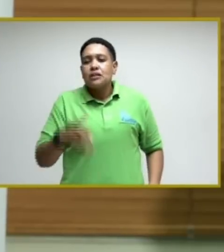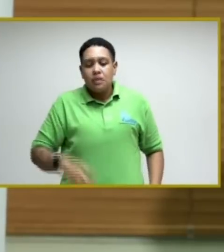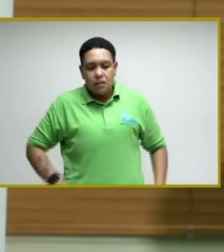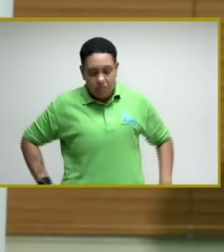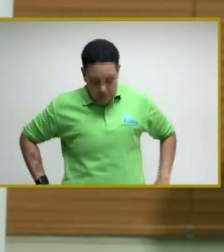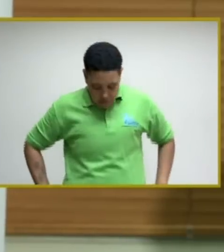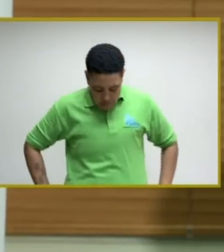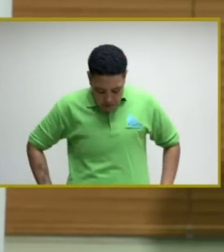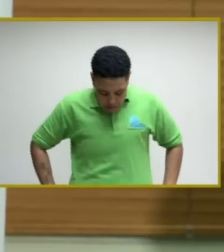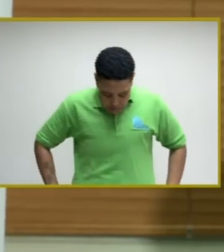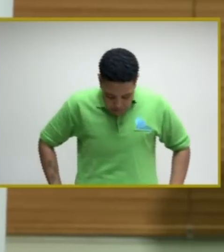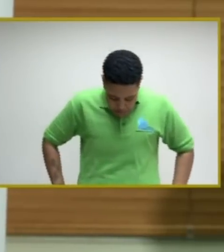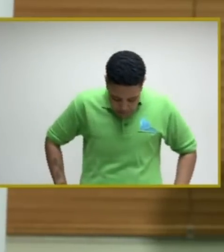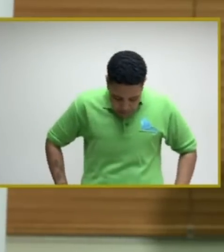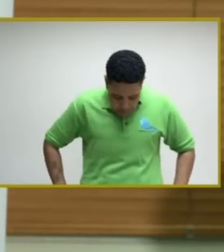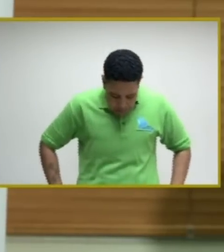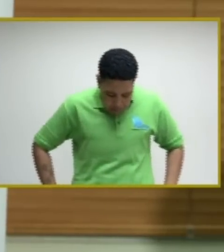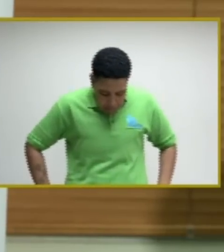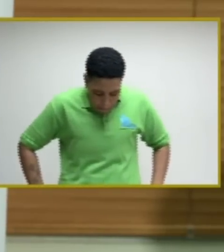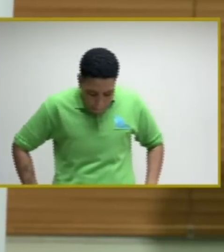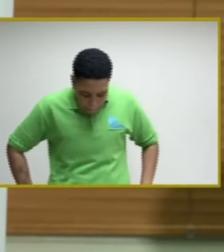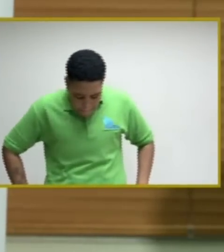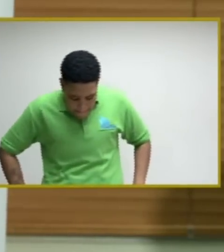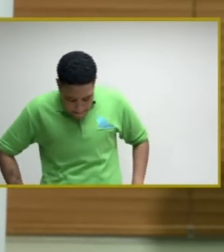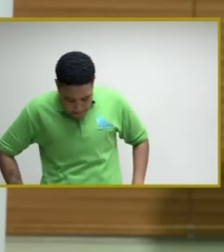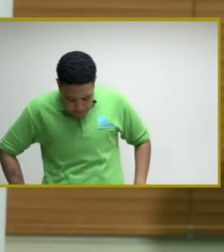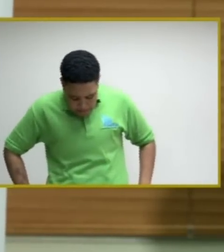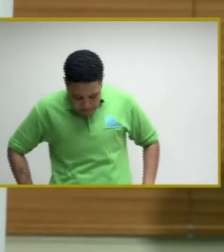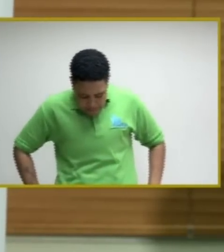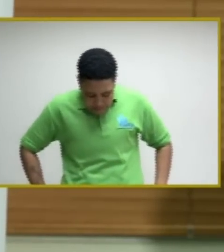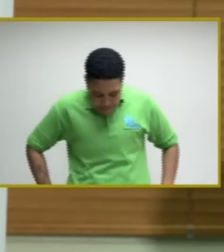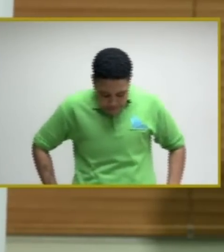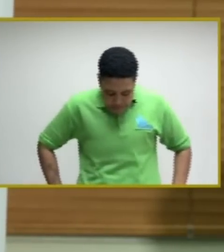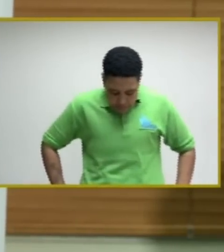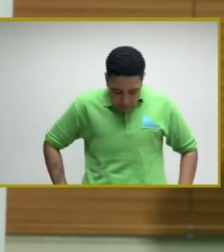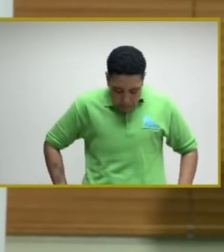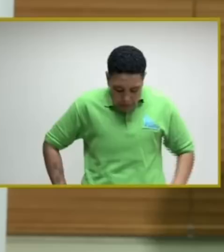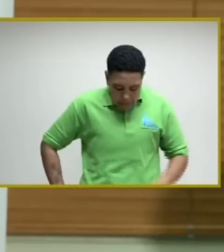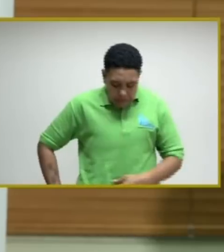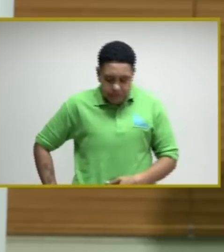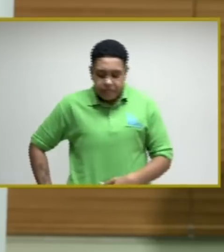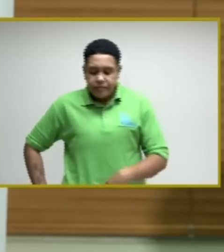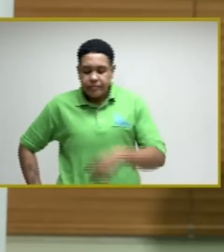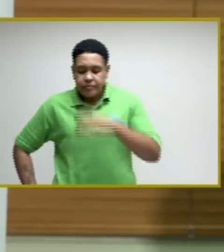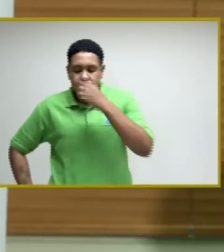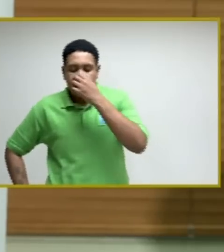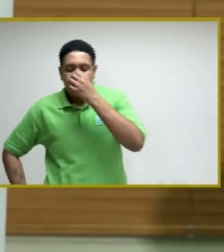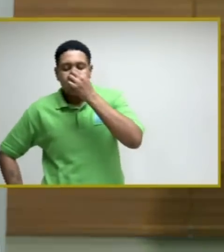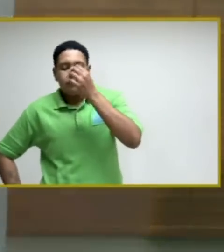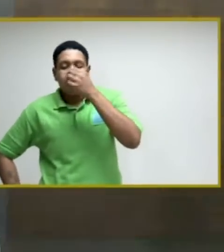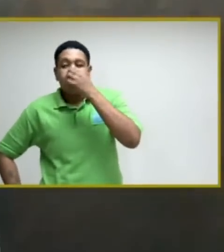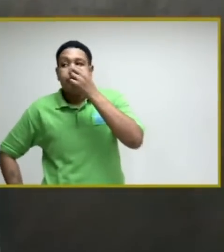Thank you, Minister. I would just want to underline some of what you have said, Minister.